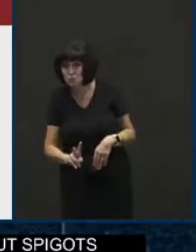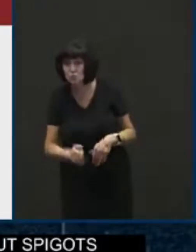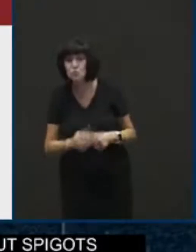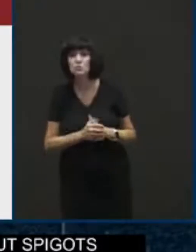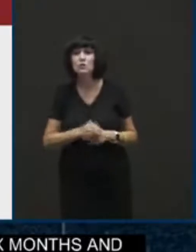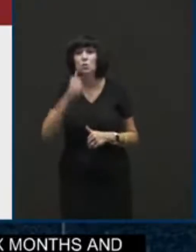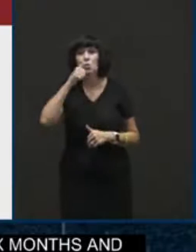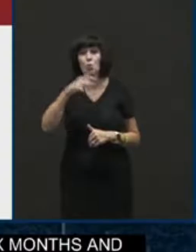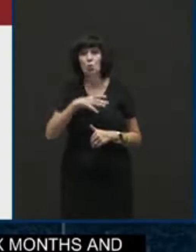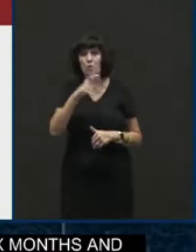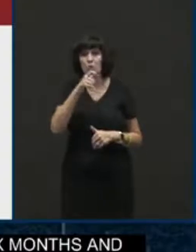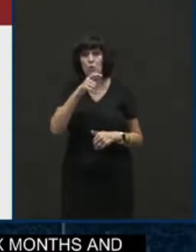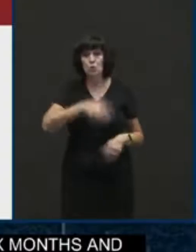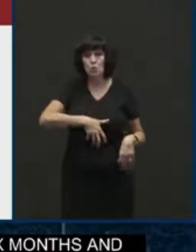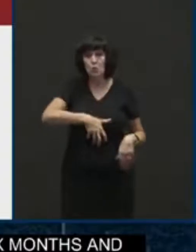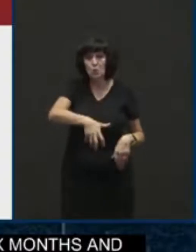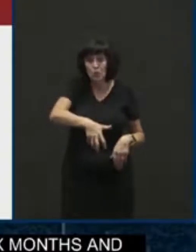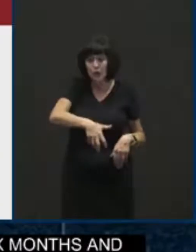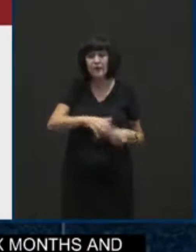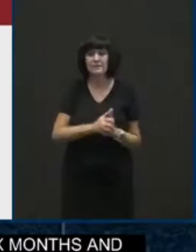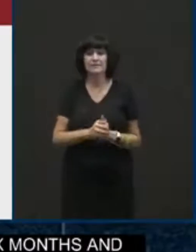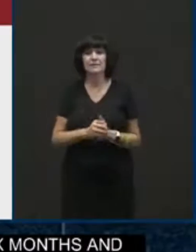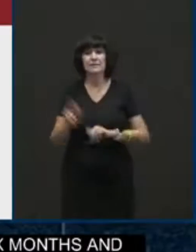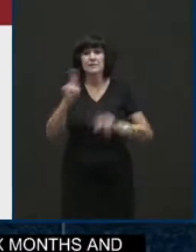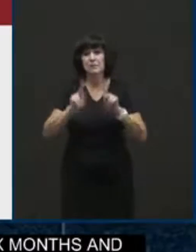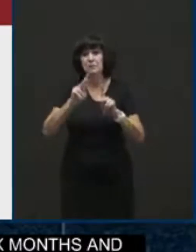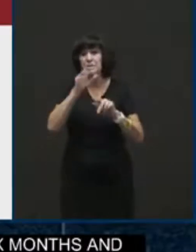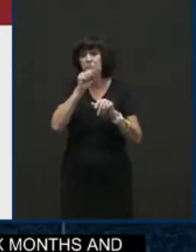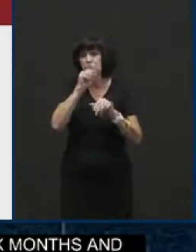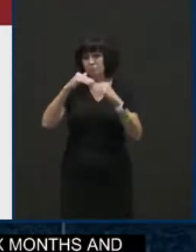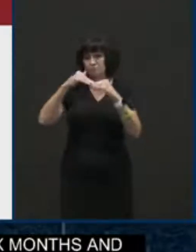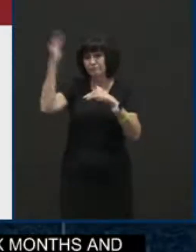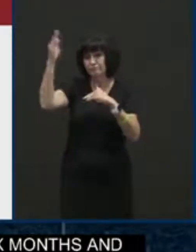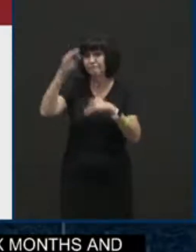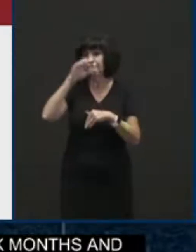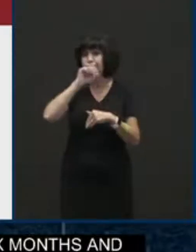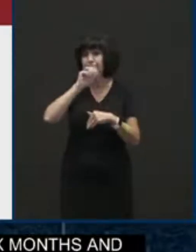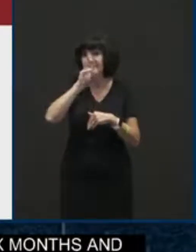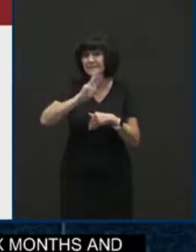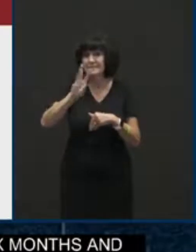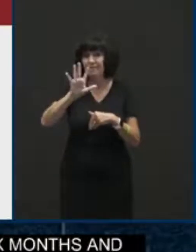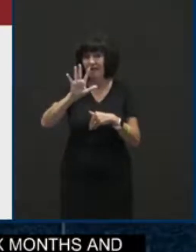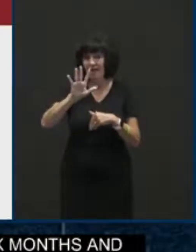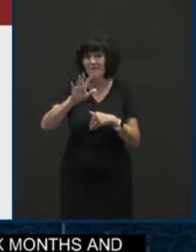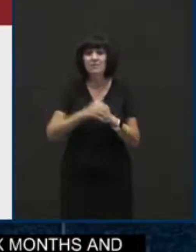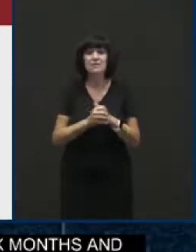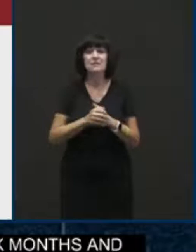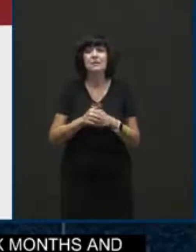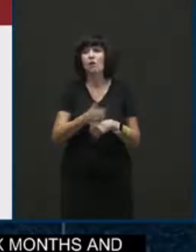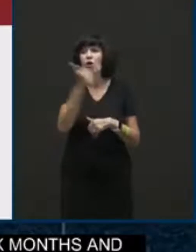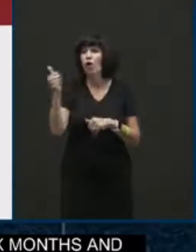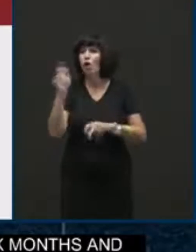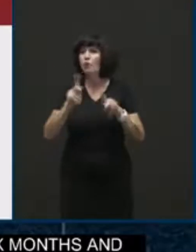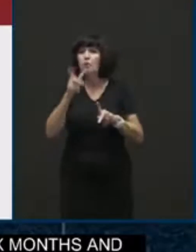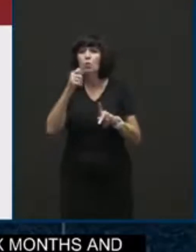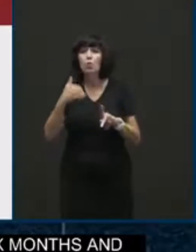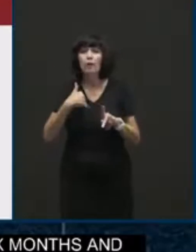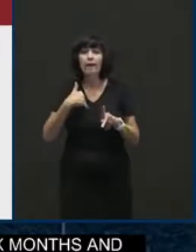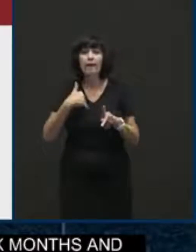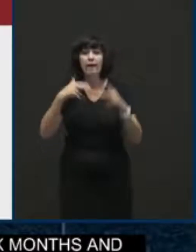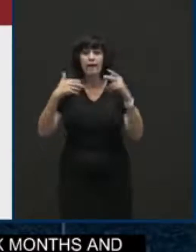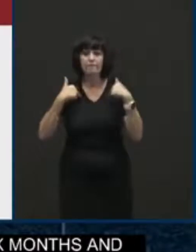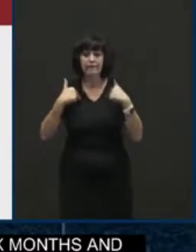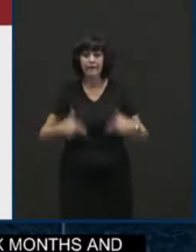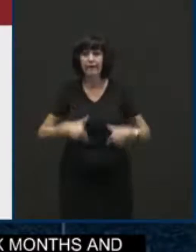65, individuals with chronic conditions. It's the same chronic conditions that put people at risk for COVID. So it's